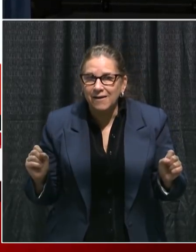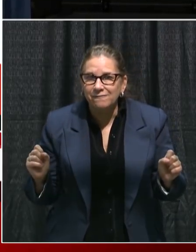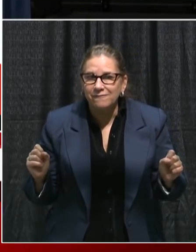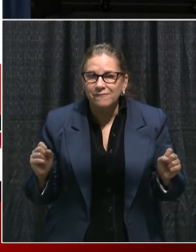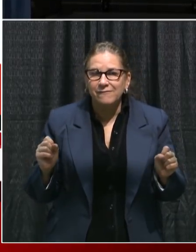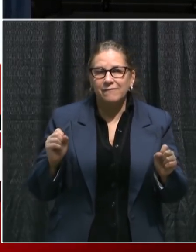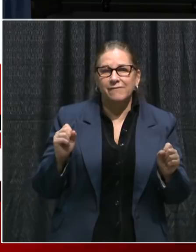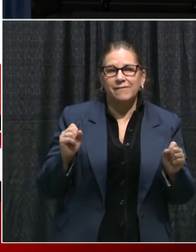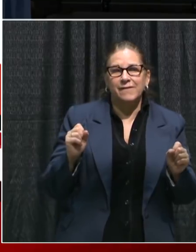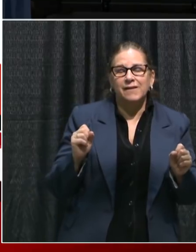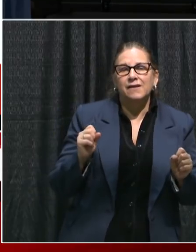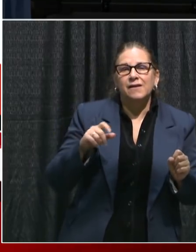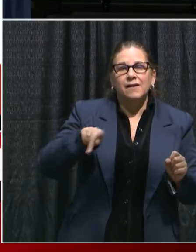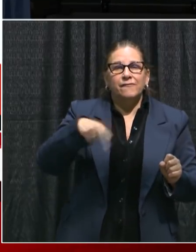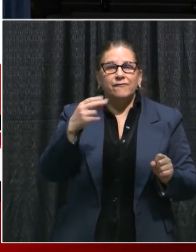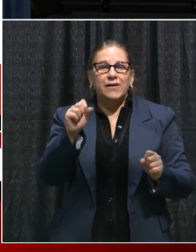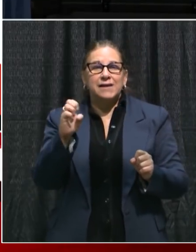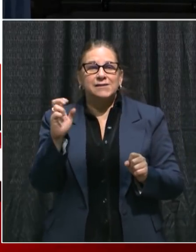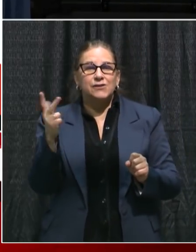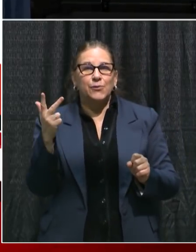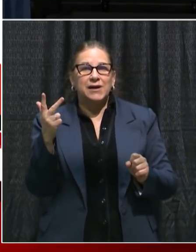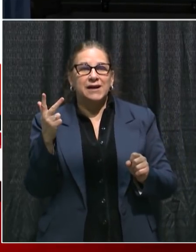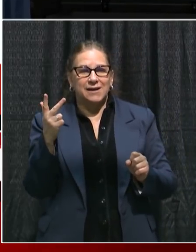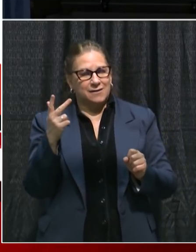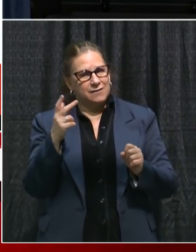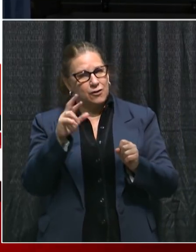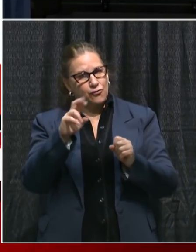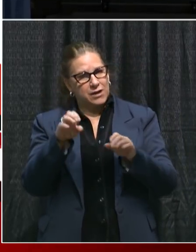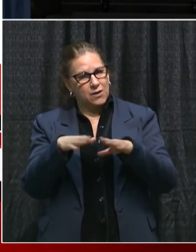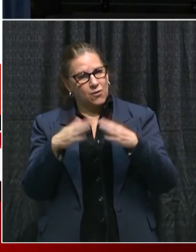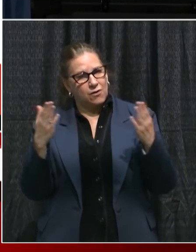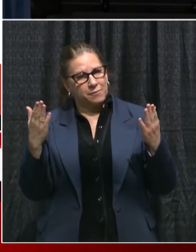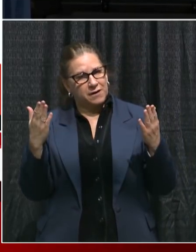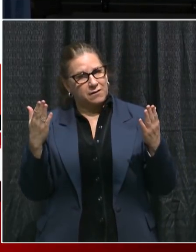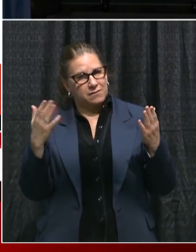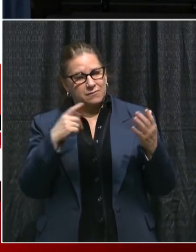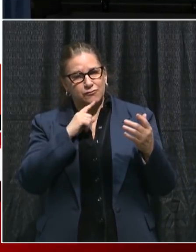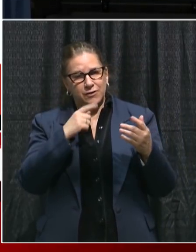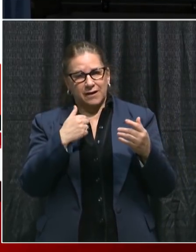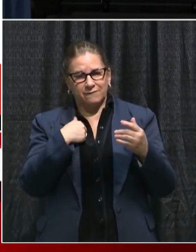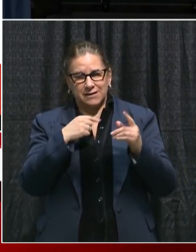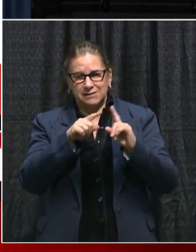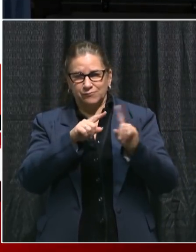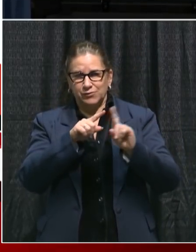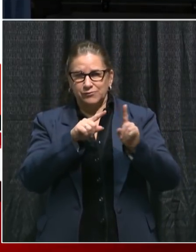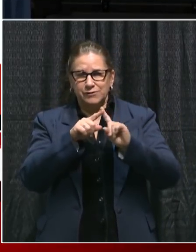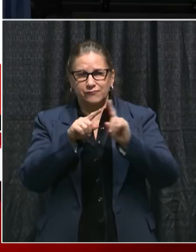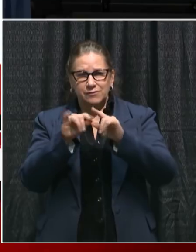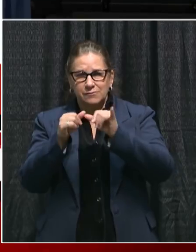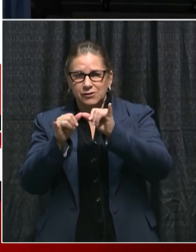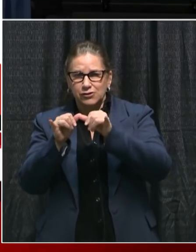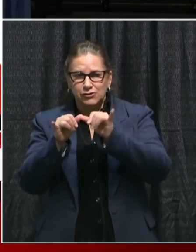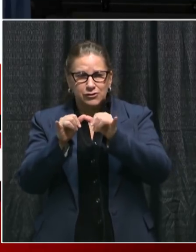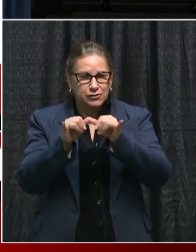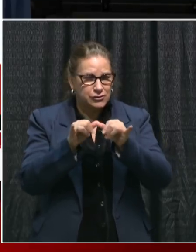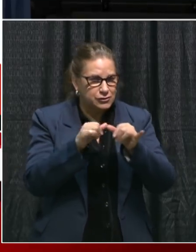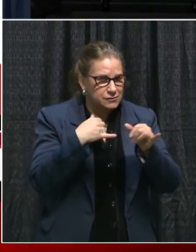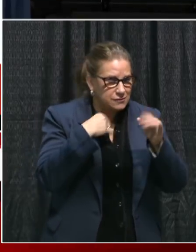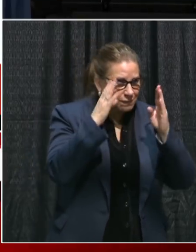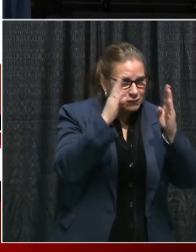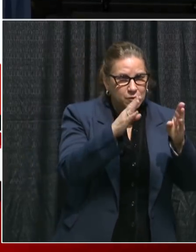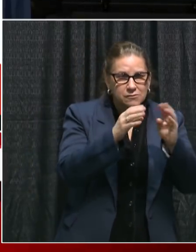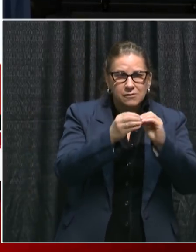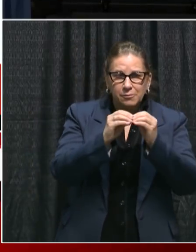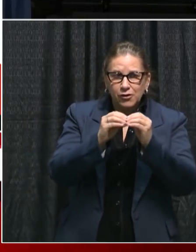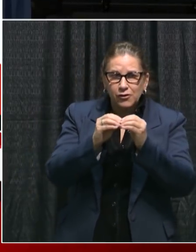are very focused on several metrics that have been widely discussed, how we see for a sustained period of time decreases